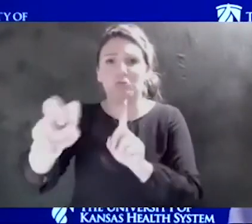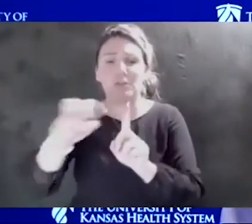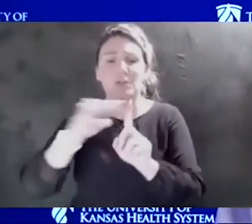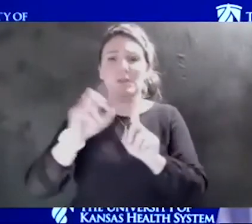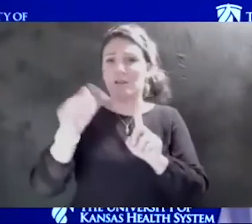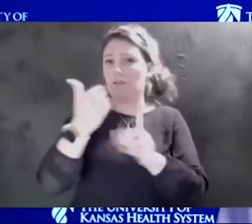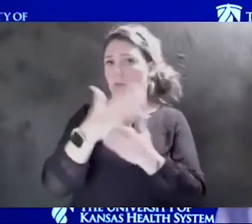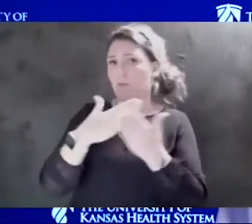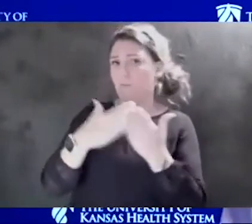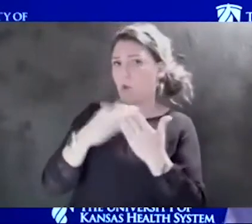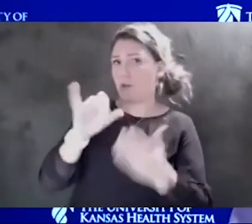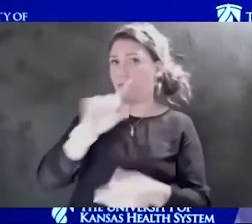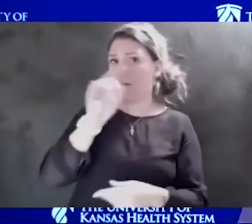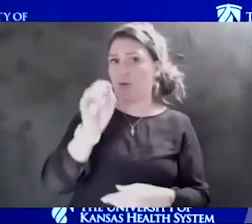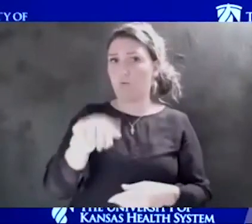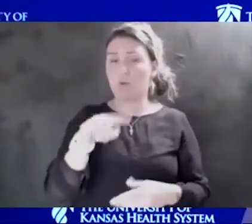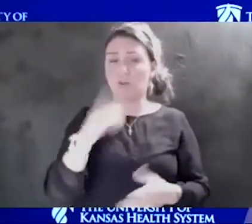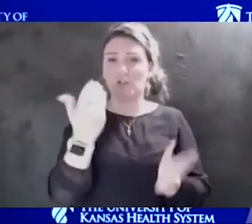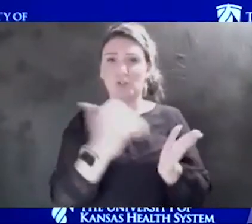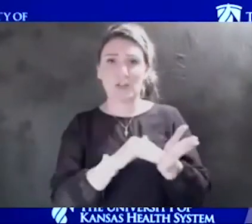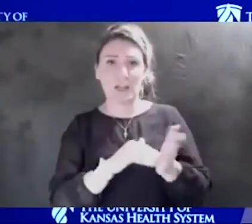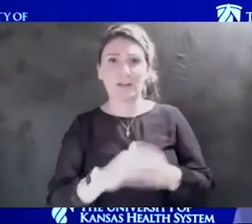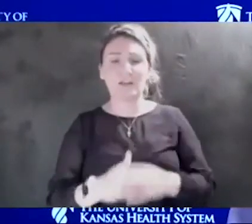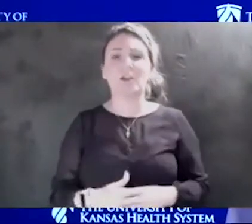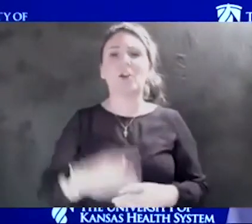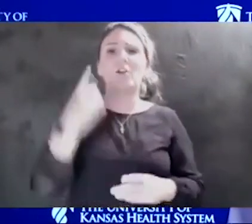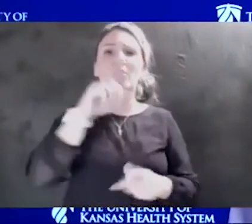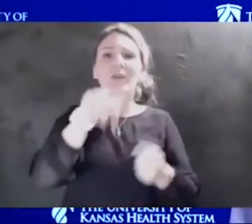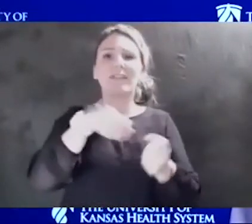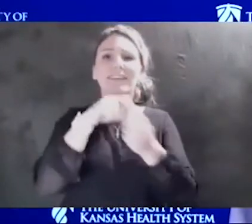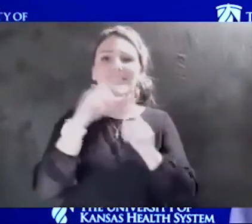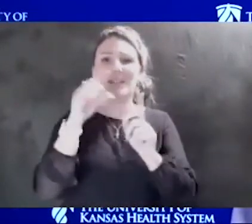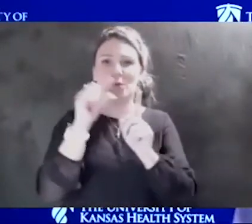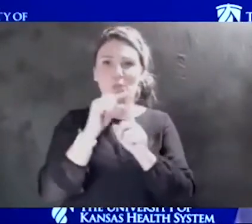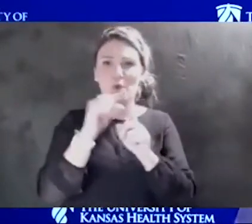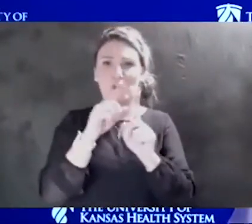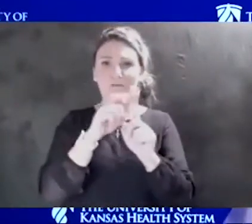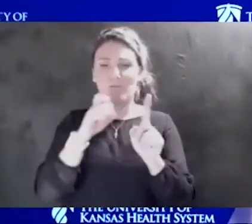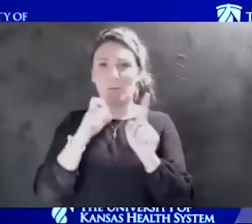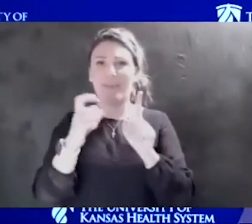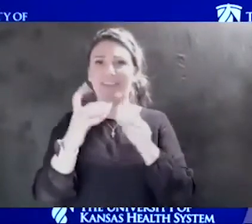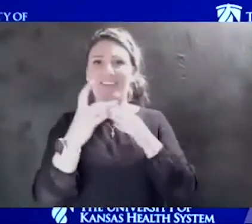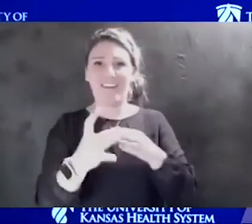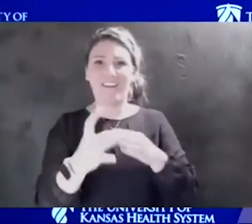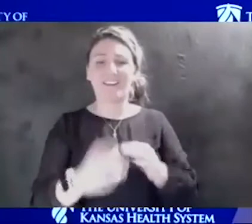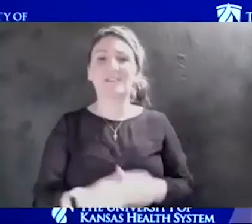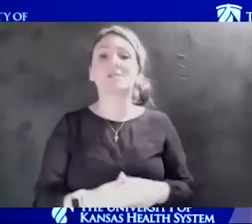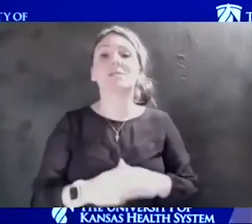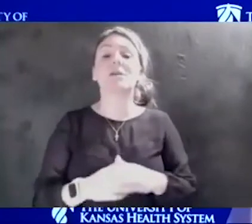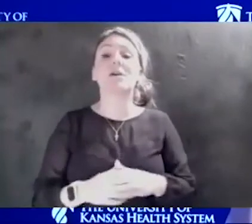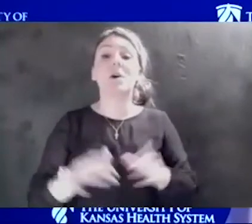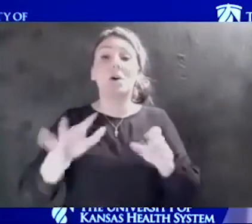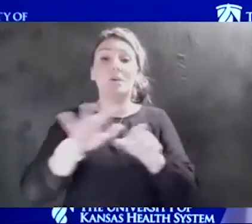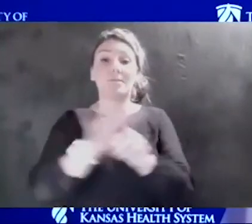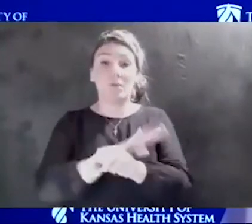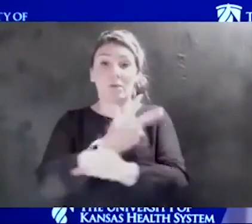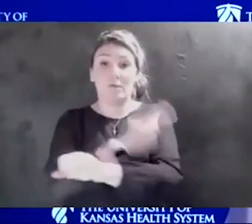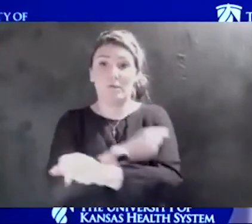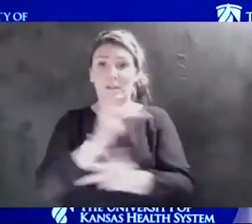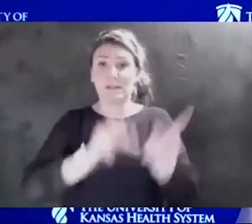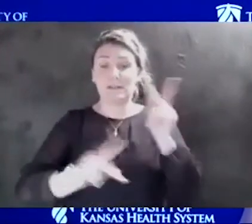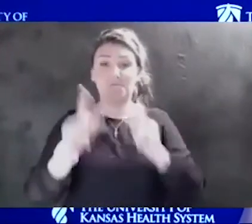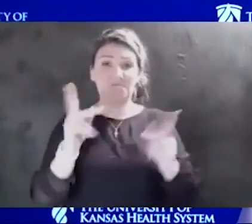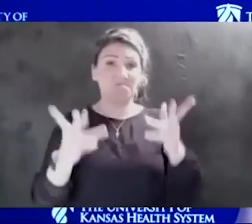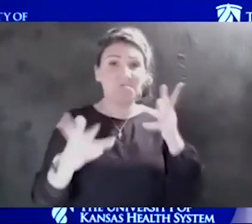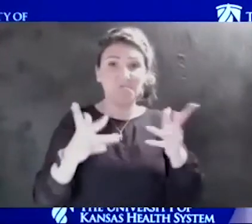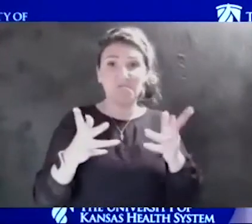question, again, for the exact wording of the guidance, is that fully vaccinated people might choose to mask